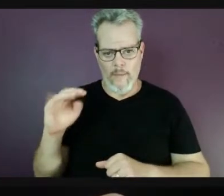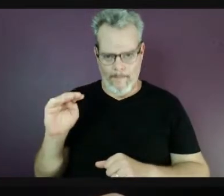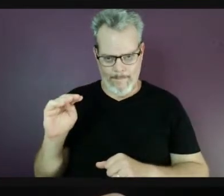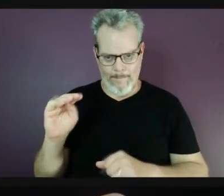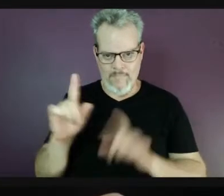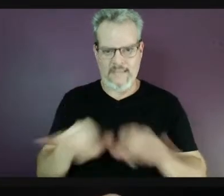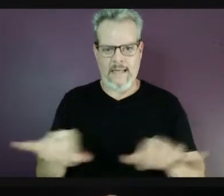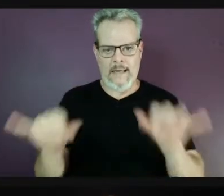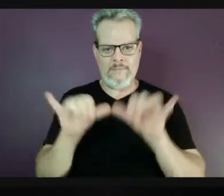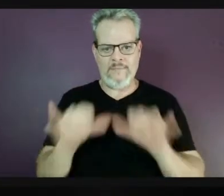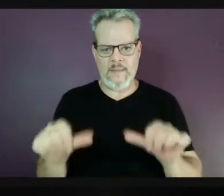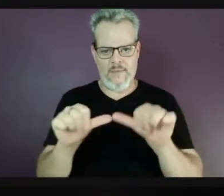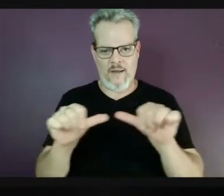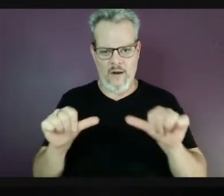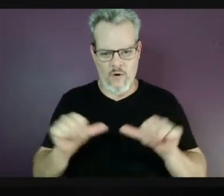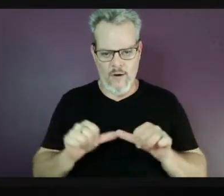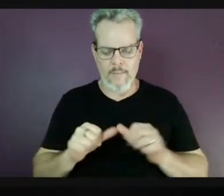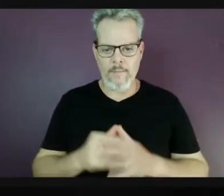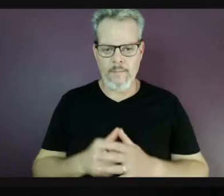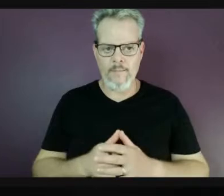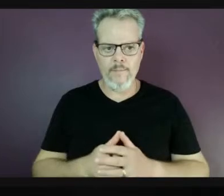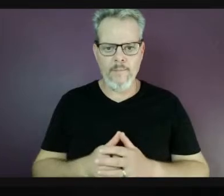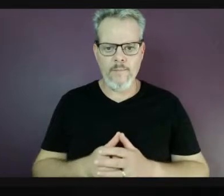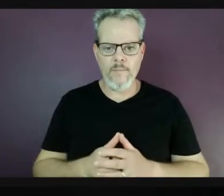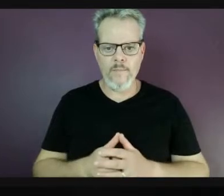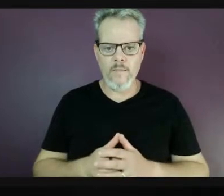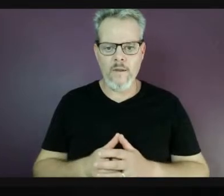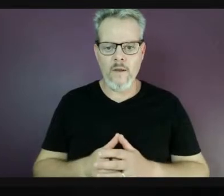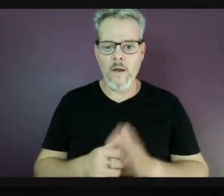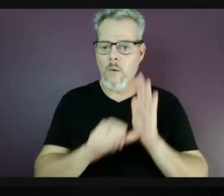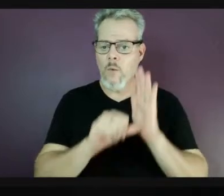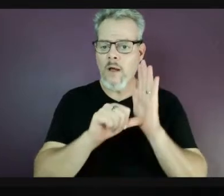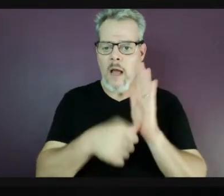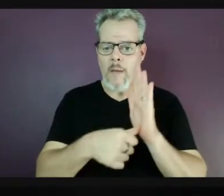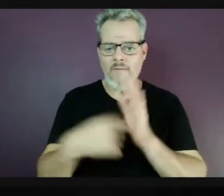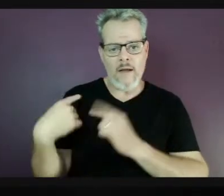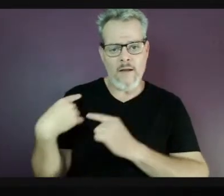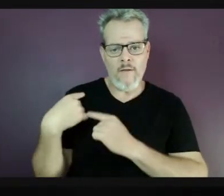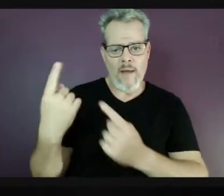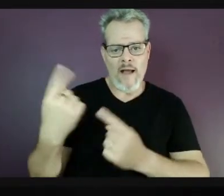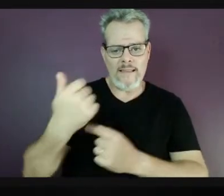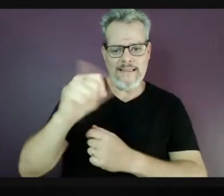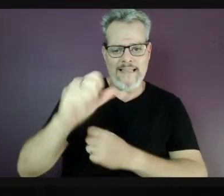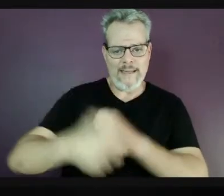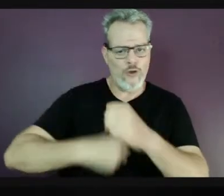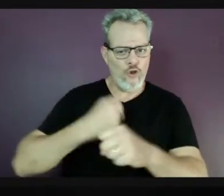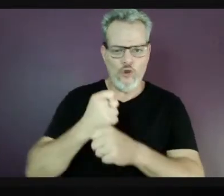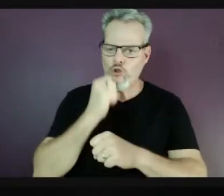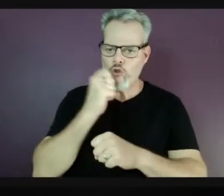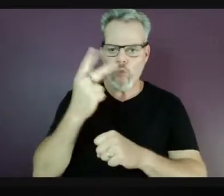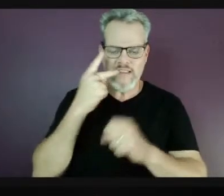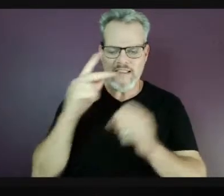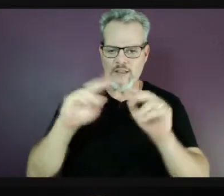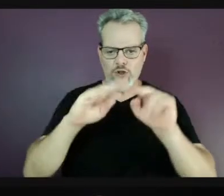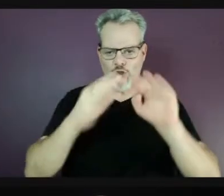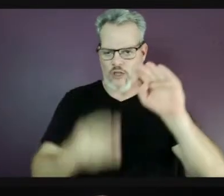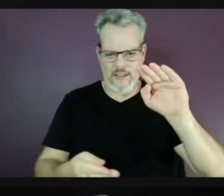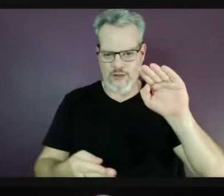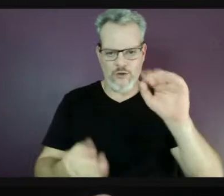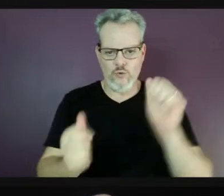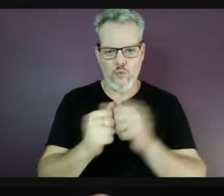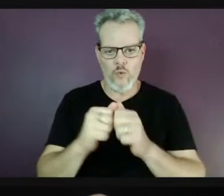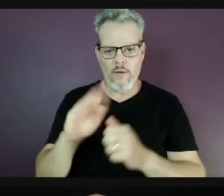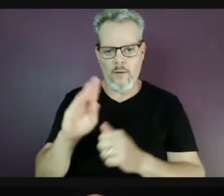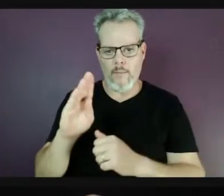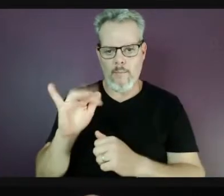Okay, so just want to point out for the last 10 years, you don't see an offset at Byron's Ledge on the north or at Crater